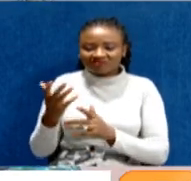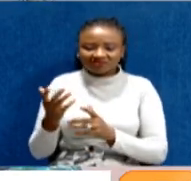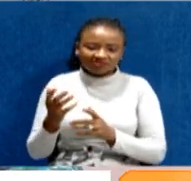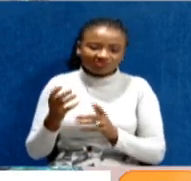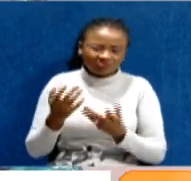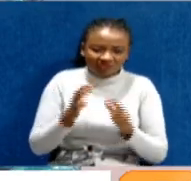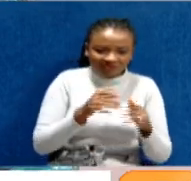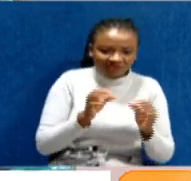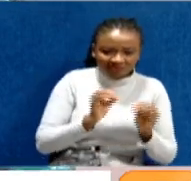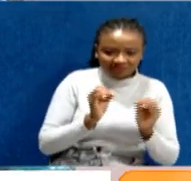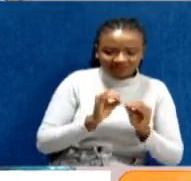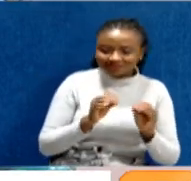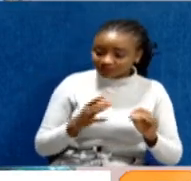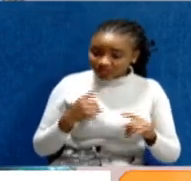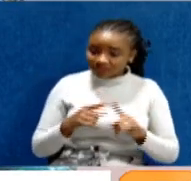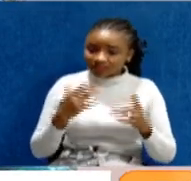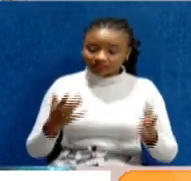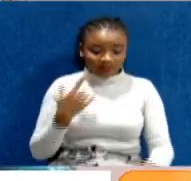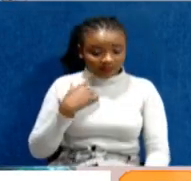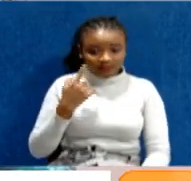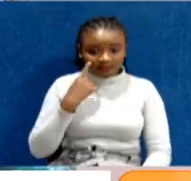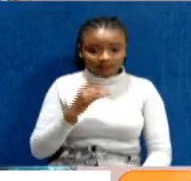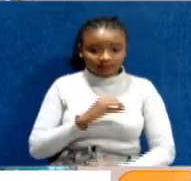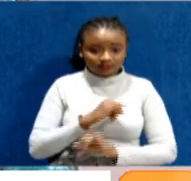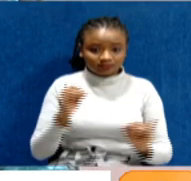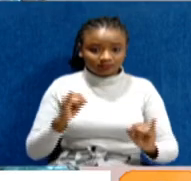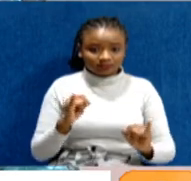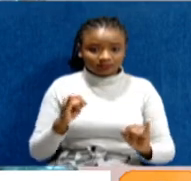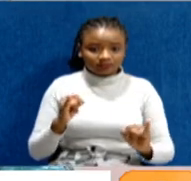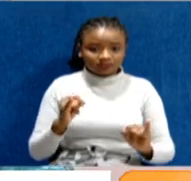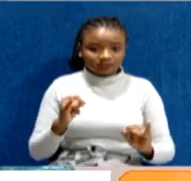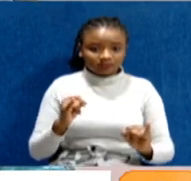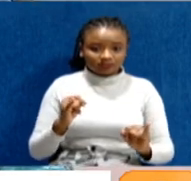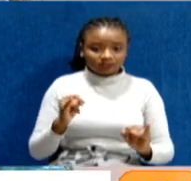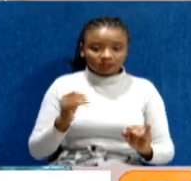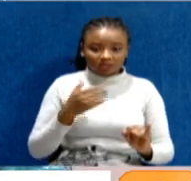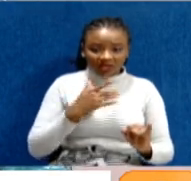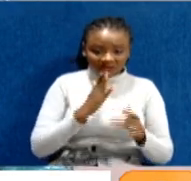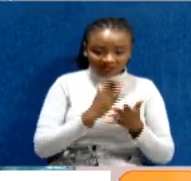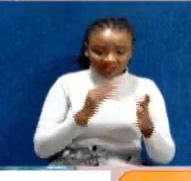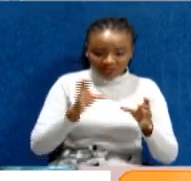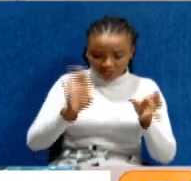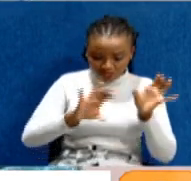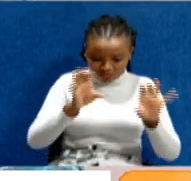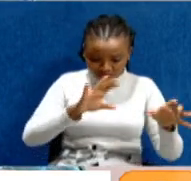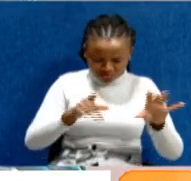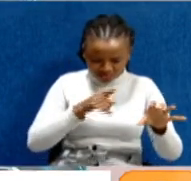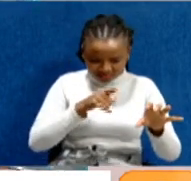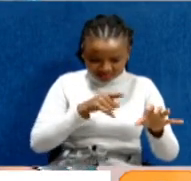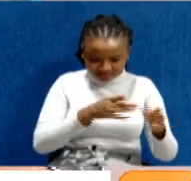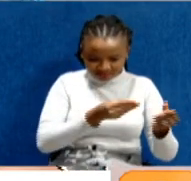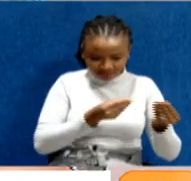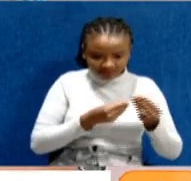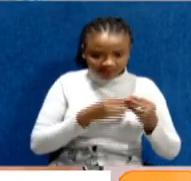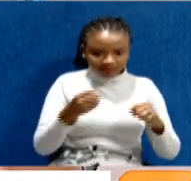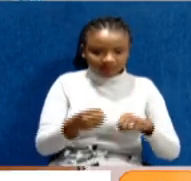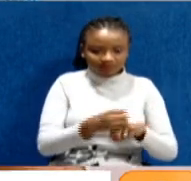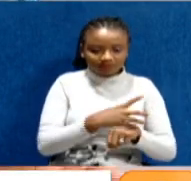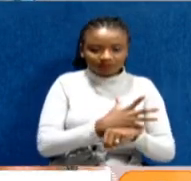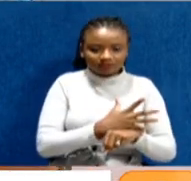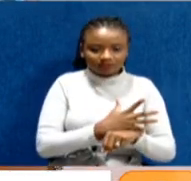is so clear that certain things cause cancer, carcinogenic compounds in the food yeah. that are caused because of